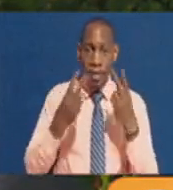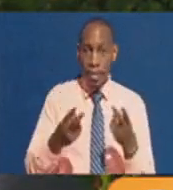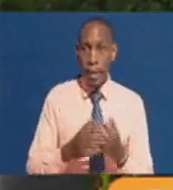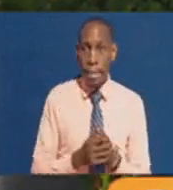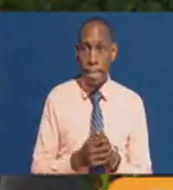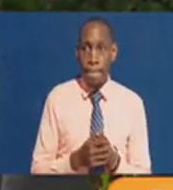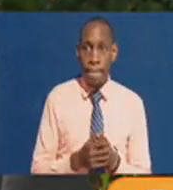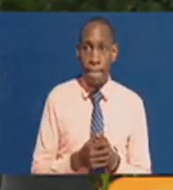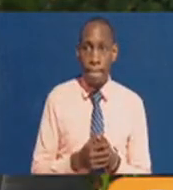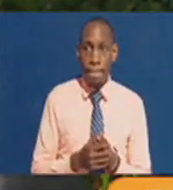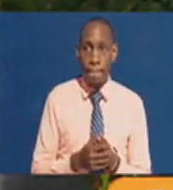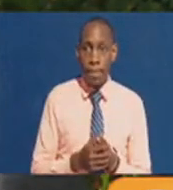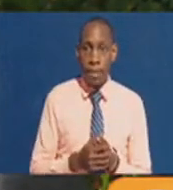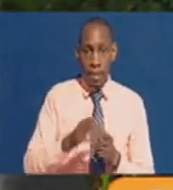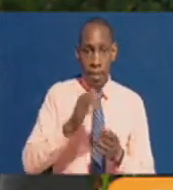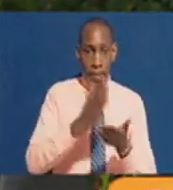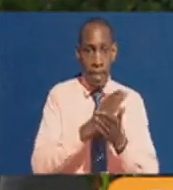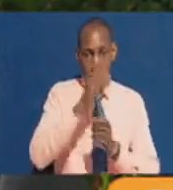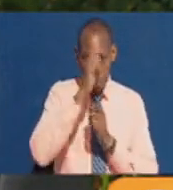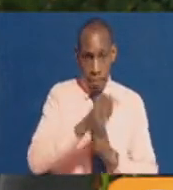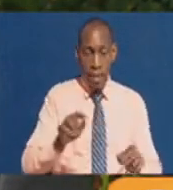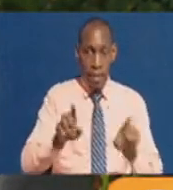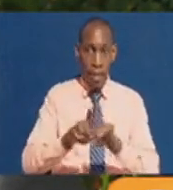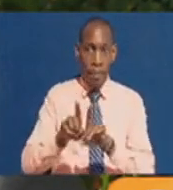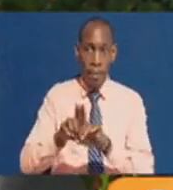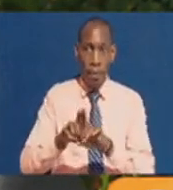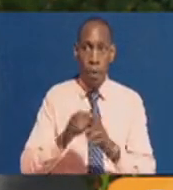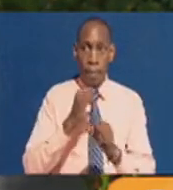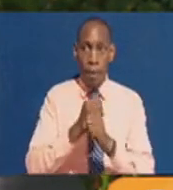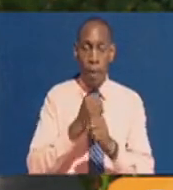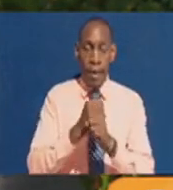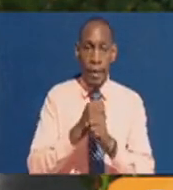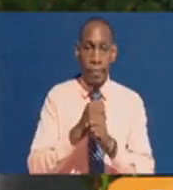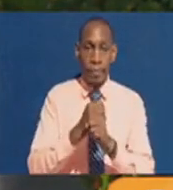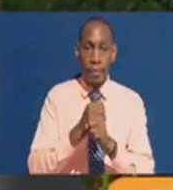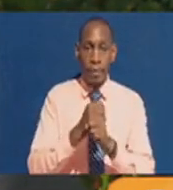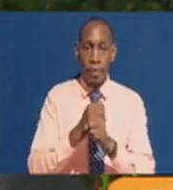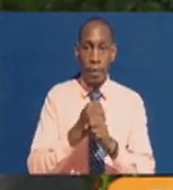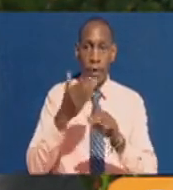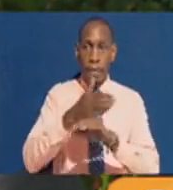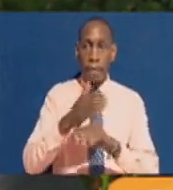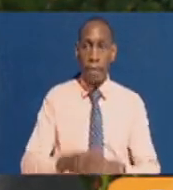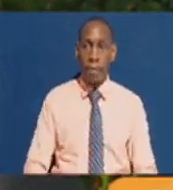most of the firms that we have honored, they have done exceedingly well.